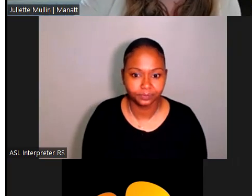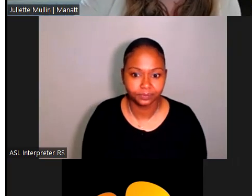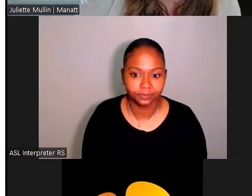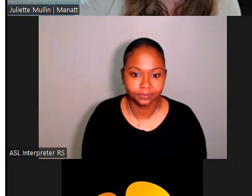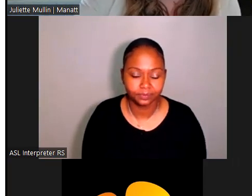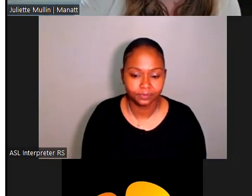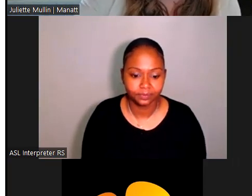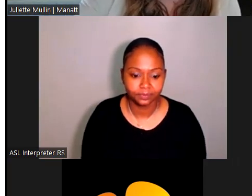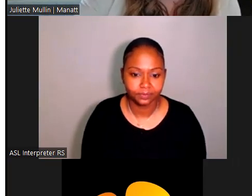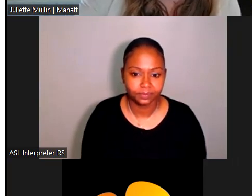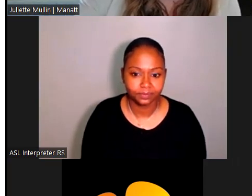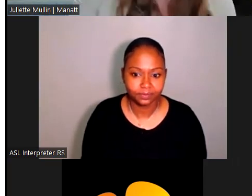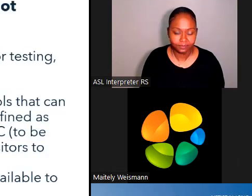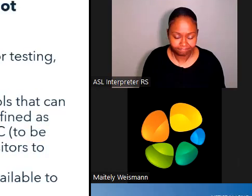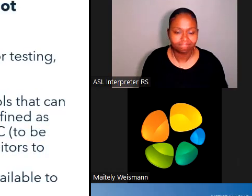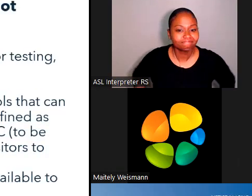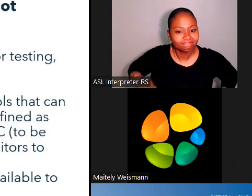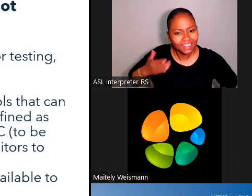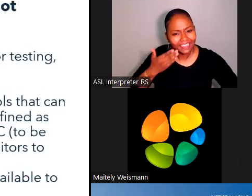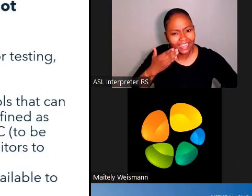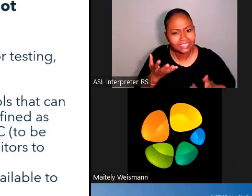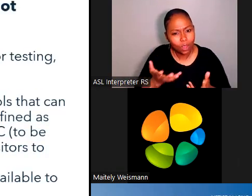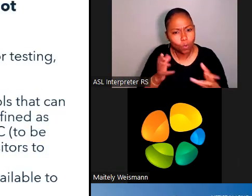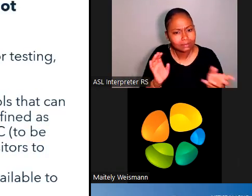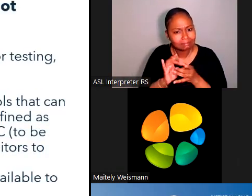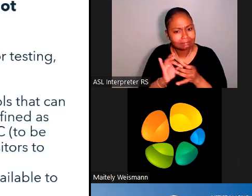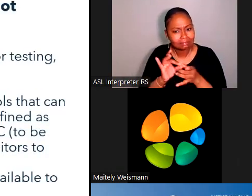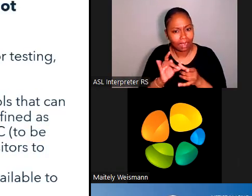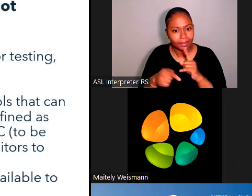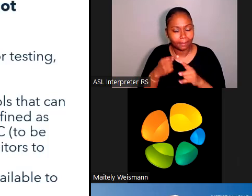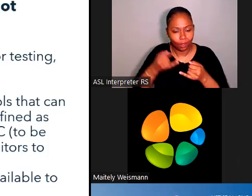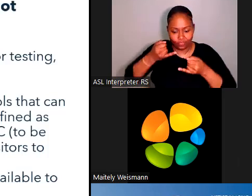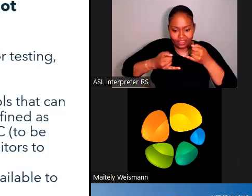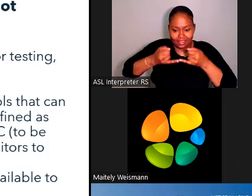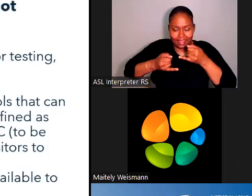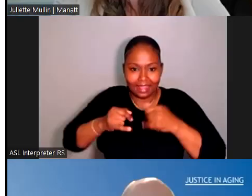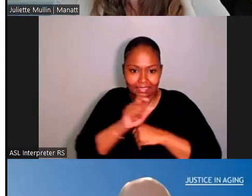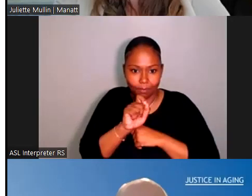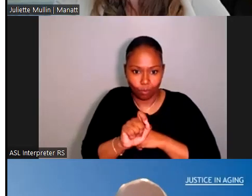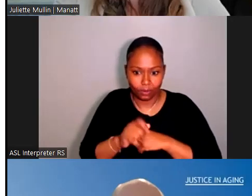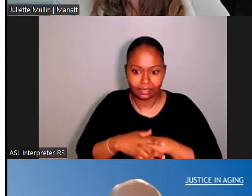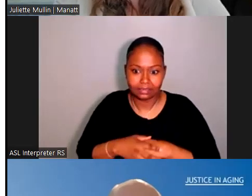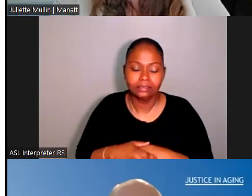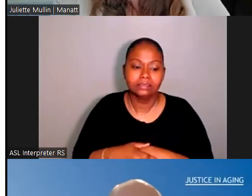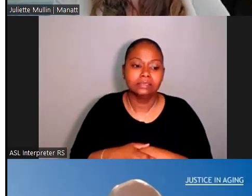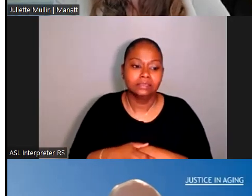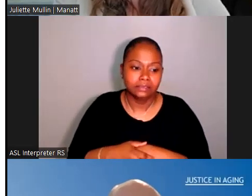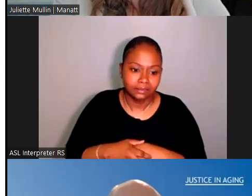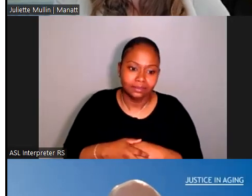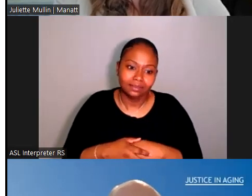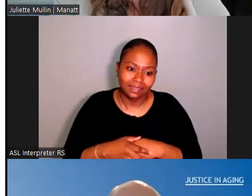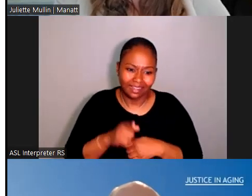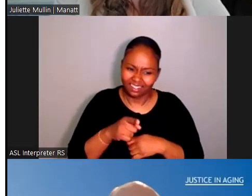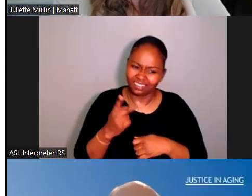Thanks. I want to comment on the last bullet point here. I think there's some ambiguity in how it's written